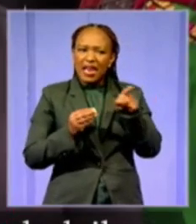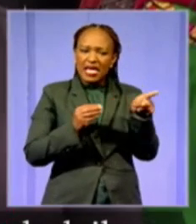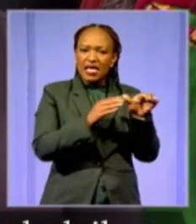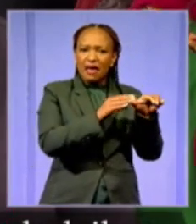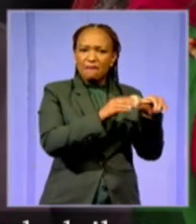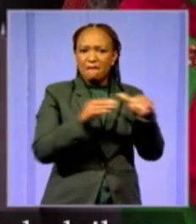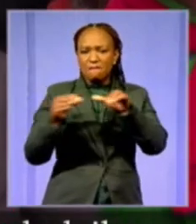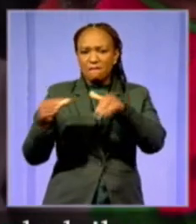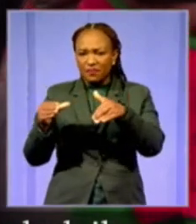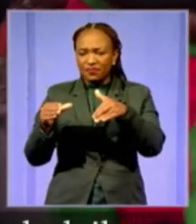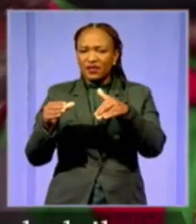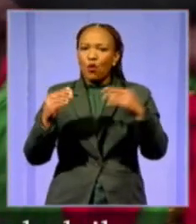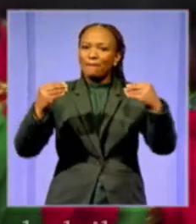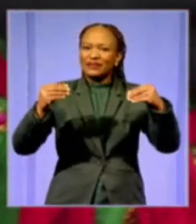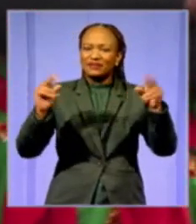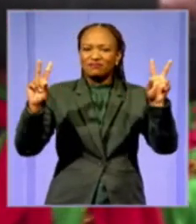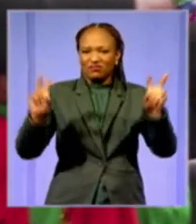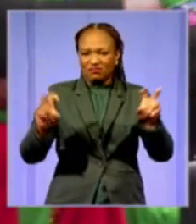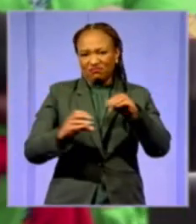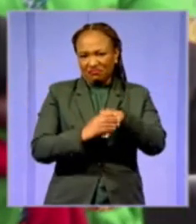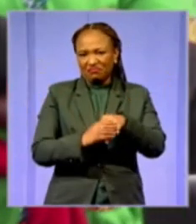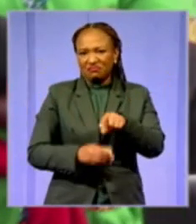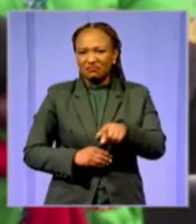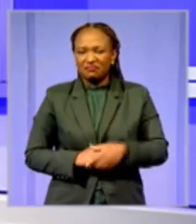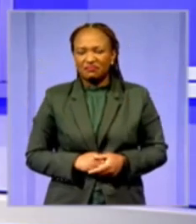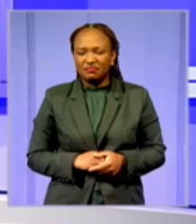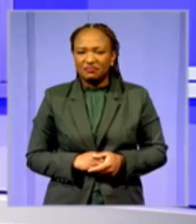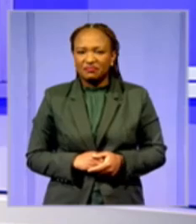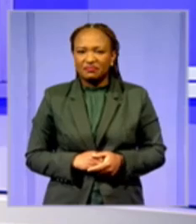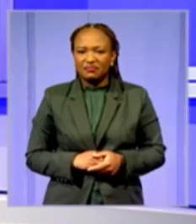tse di tsamaelanang le kgwebo.